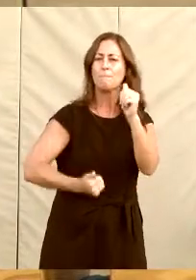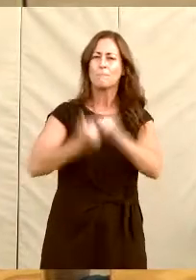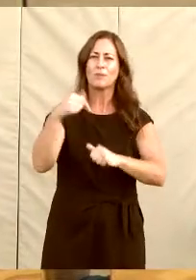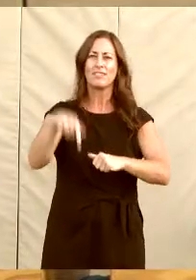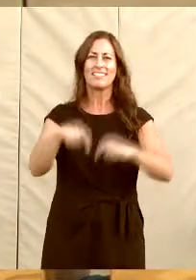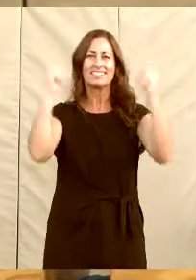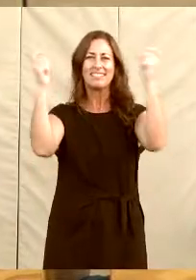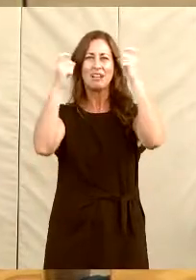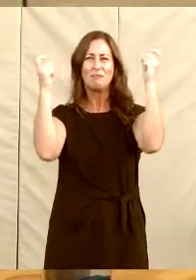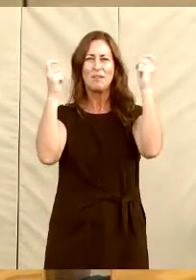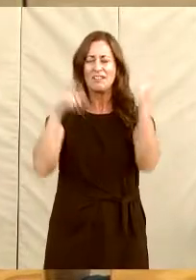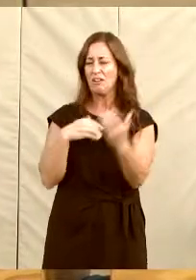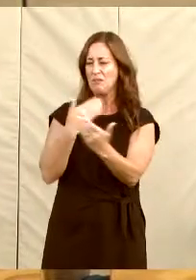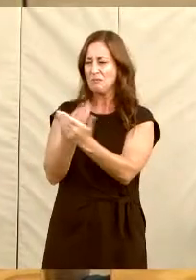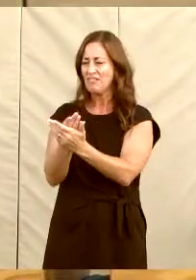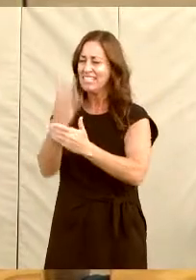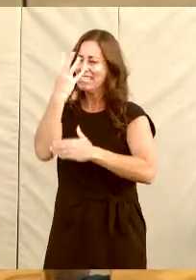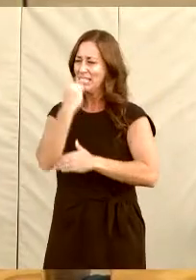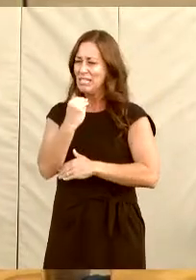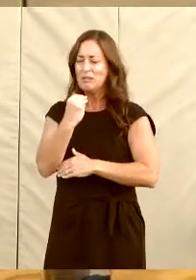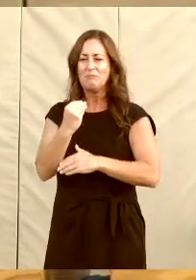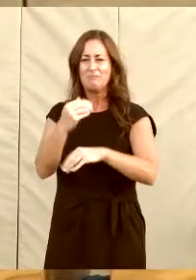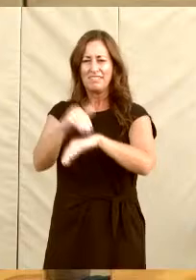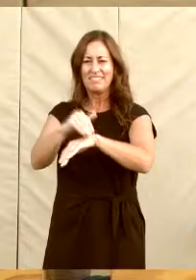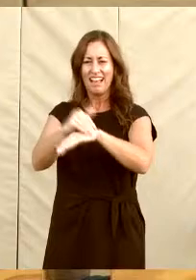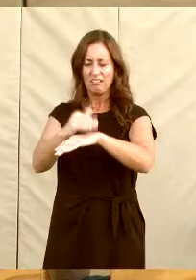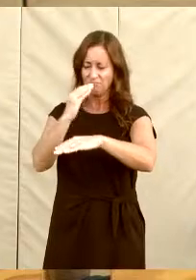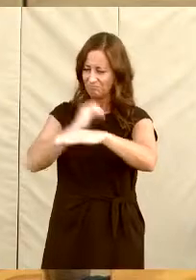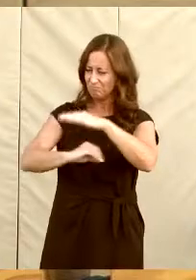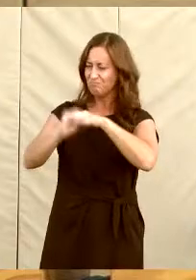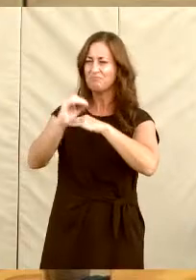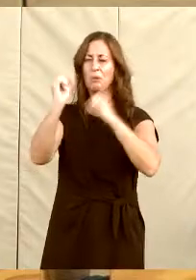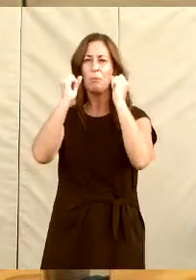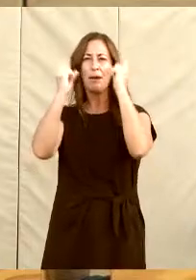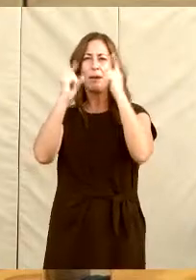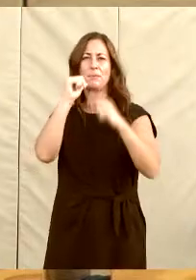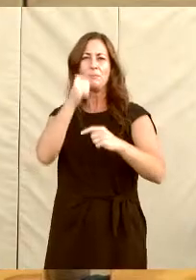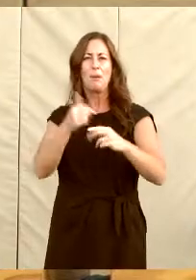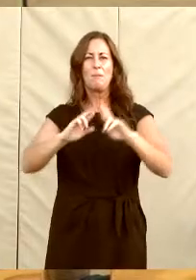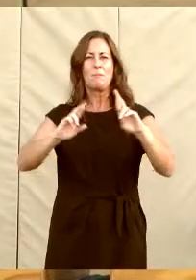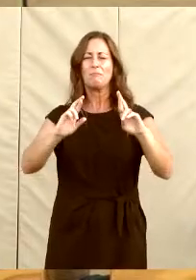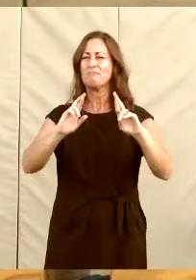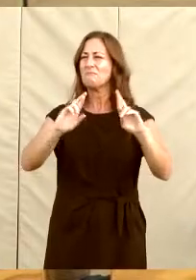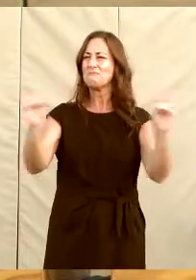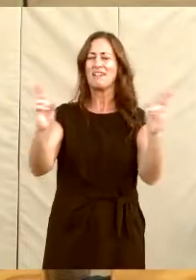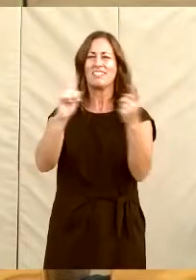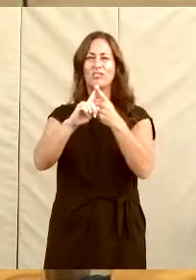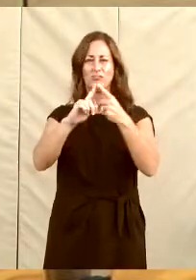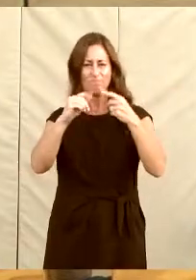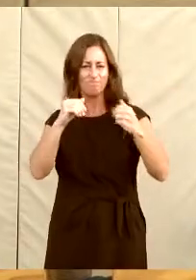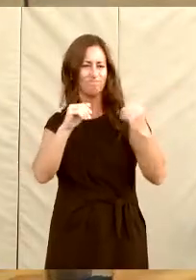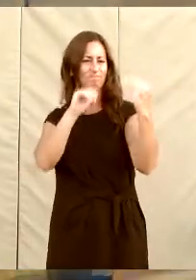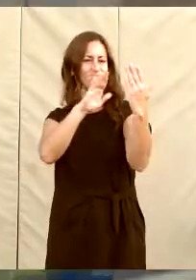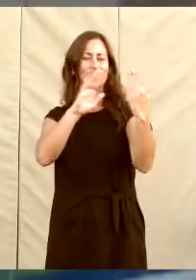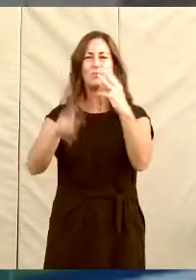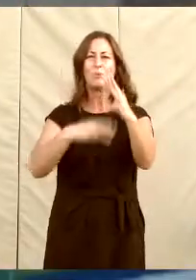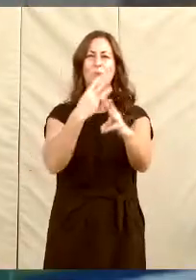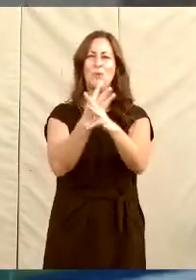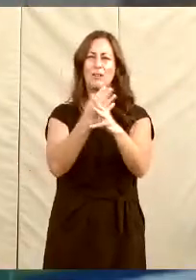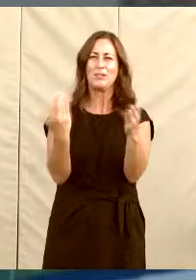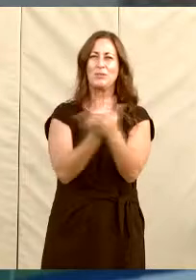safely tonight, ready to begin our new lives as graduates in the morning. In your precious holy name we pray, amen.